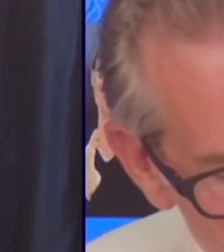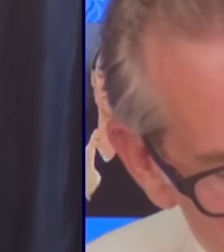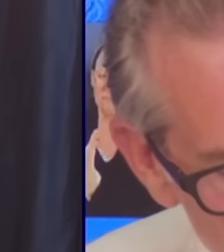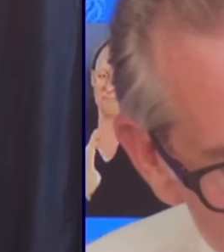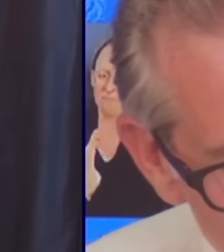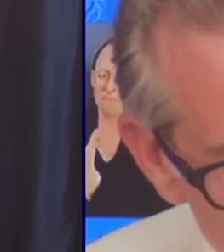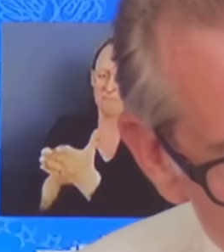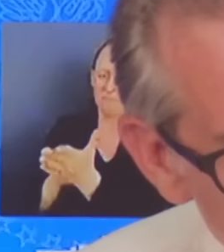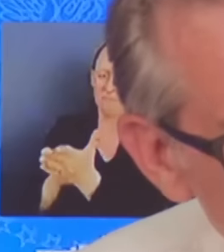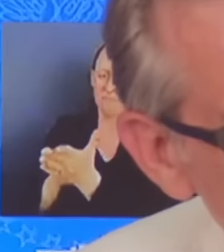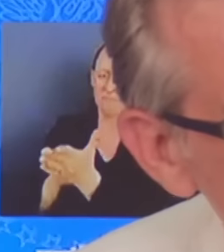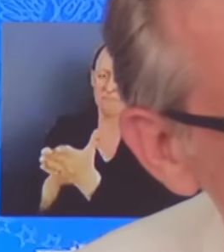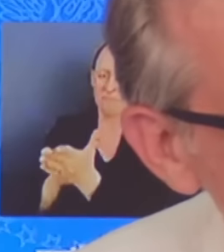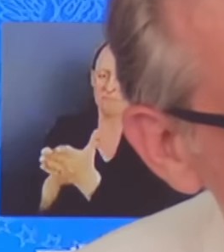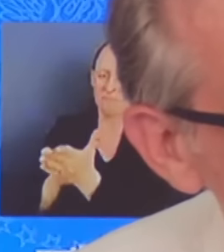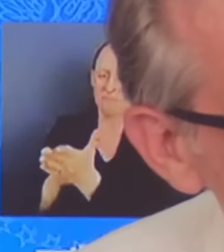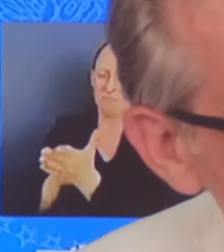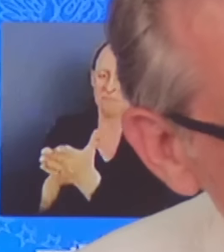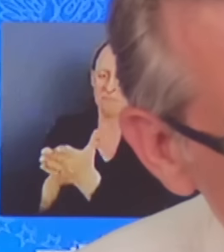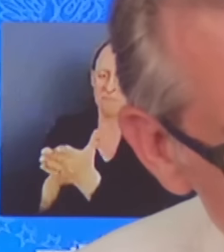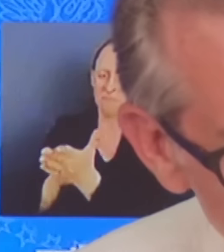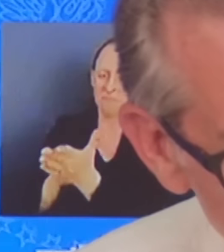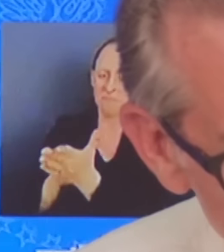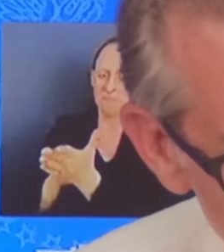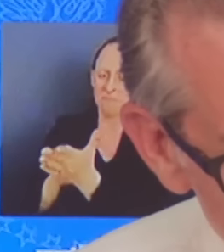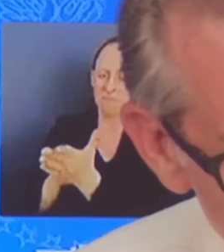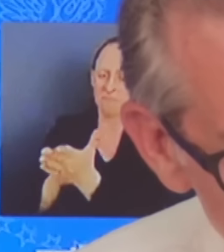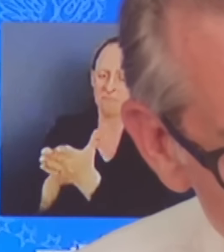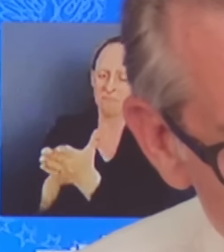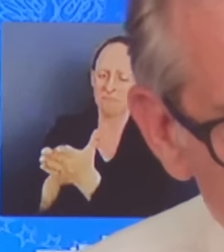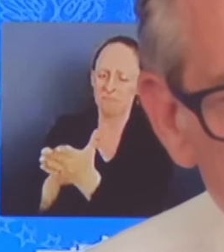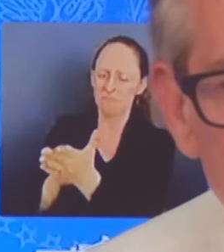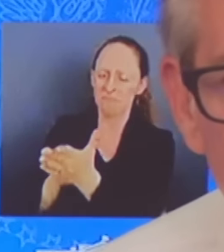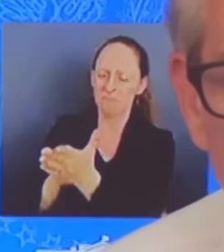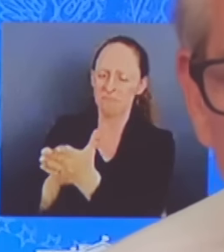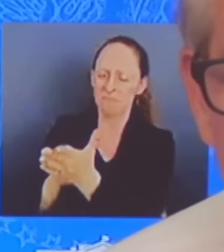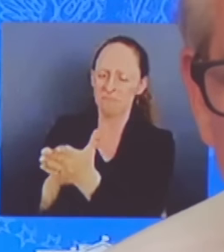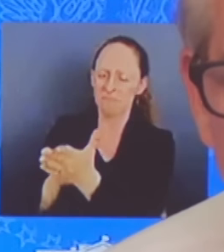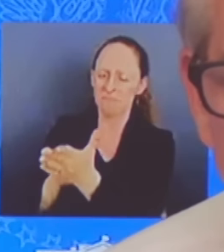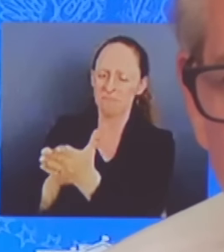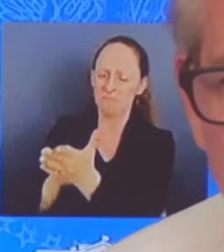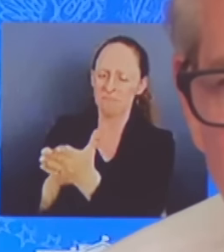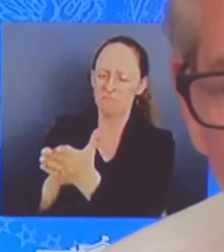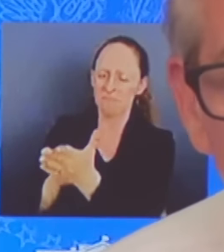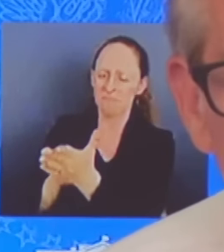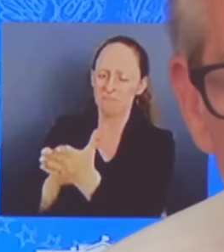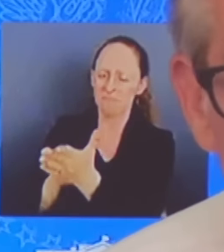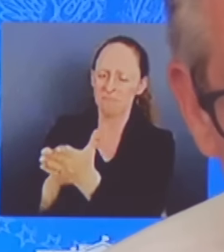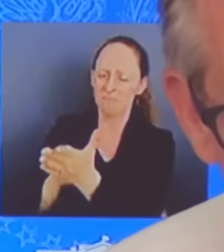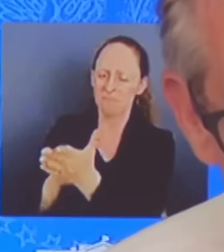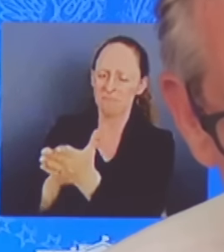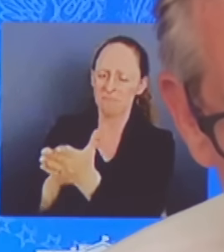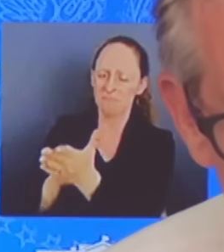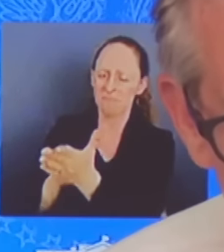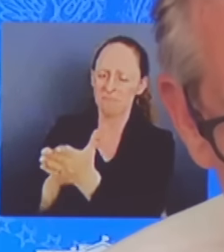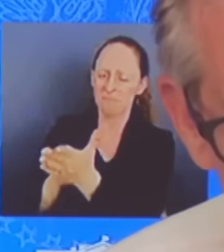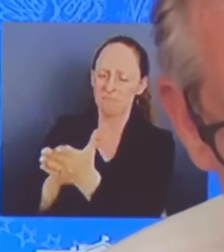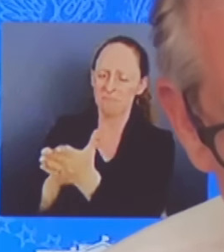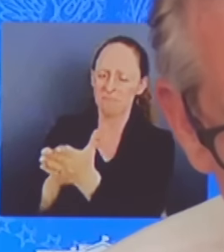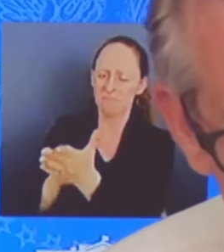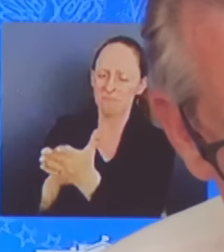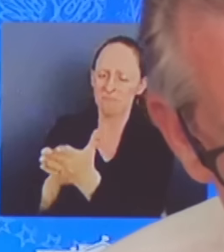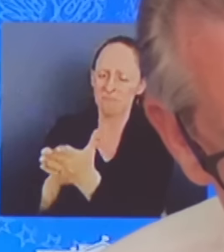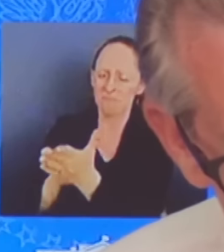Okay. So basically the world's going to end because no one understood what the president is saying. Or maybe the world will end if they